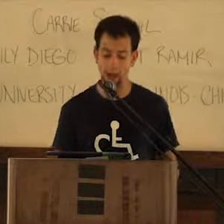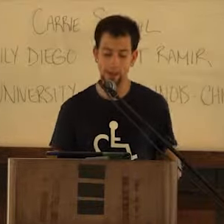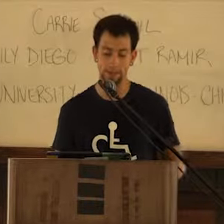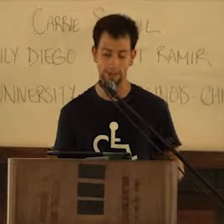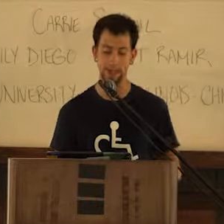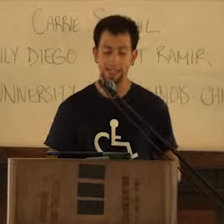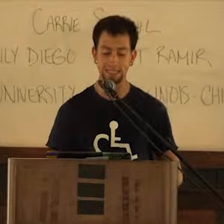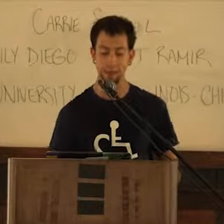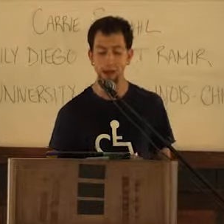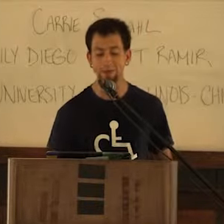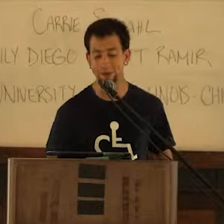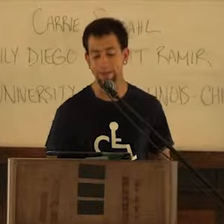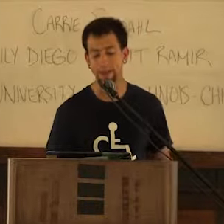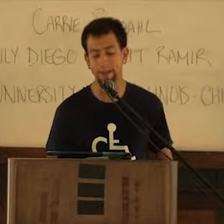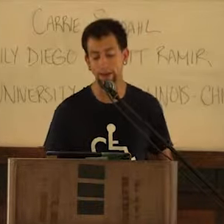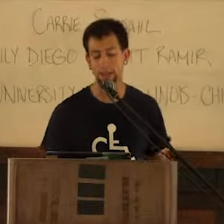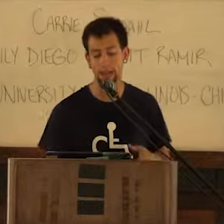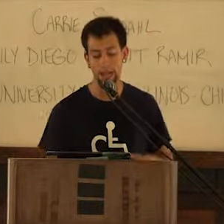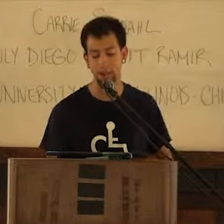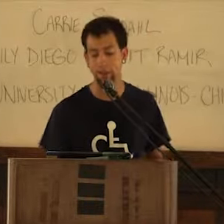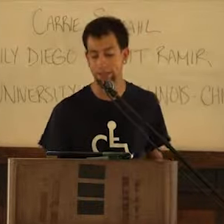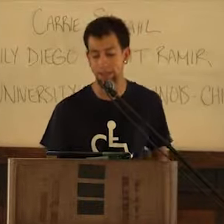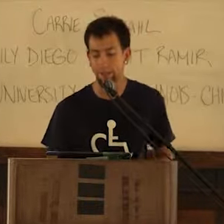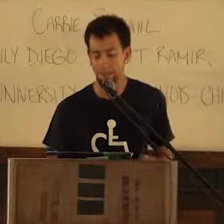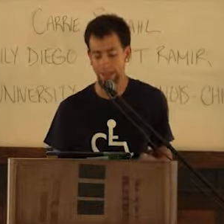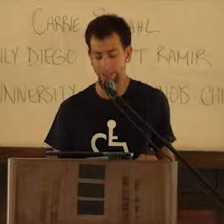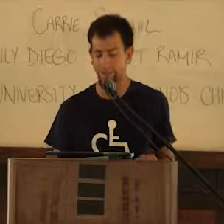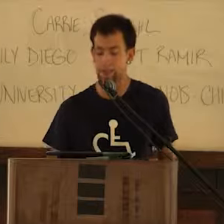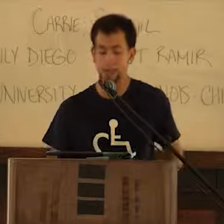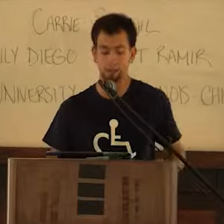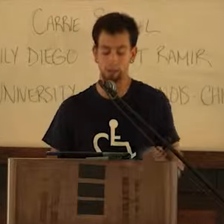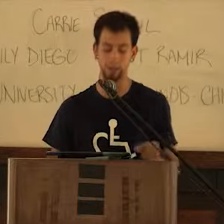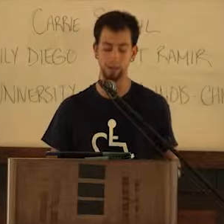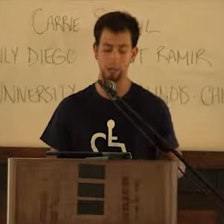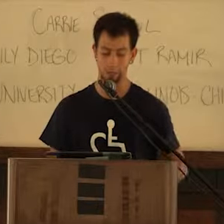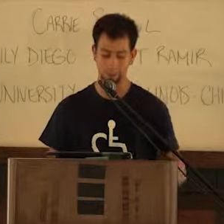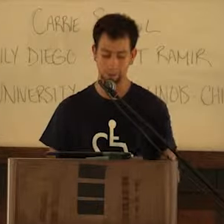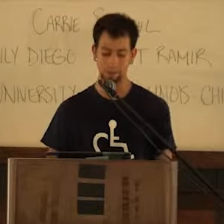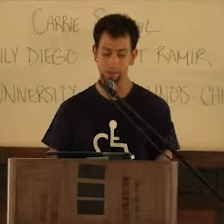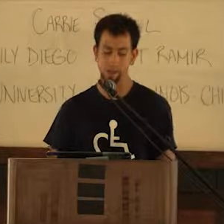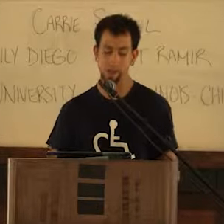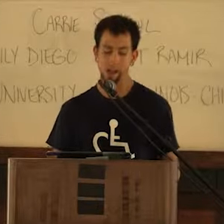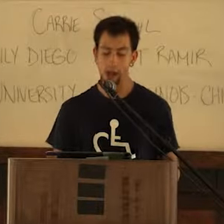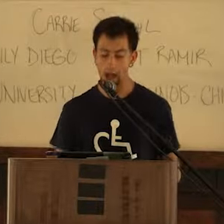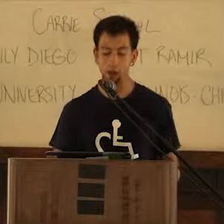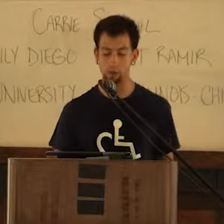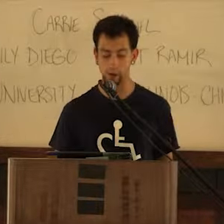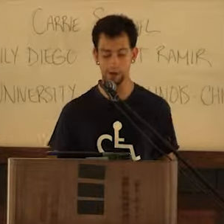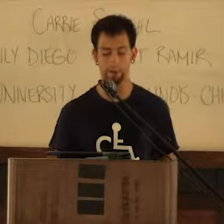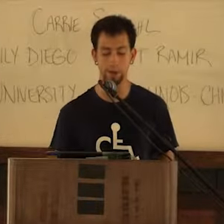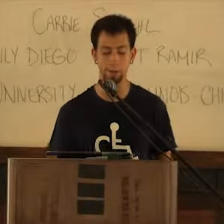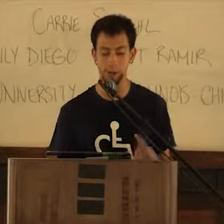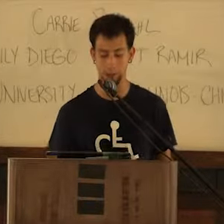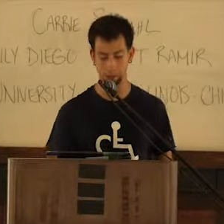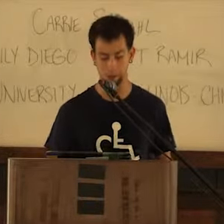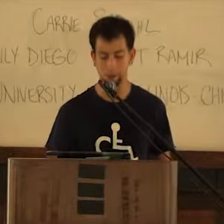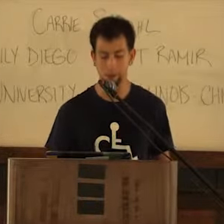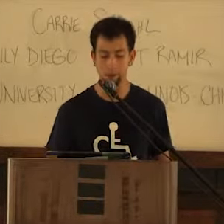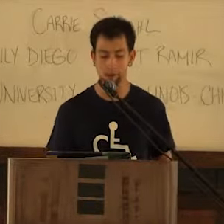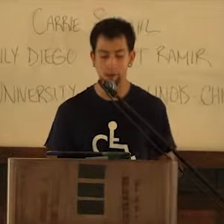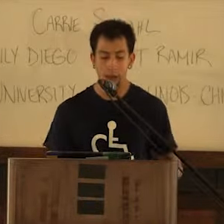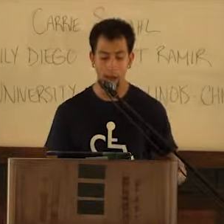in pockets and staring at my feet until I can twist them into something that looks real. I don't want to be